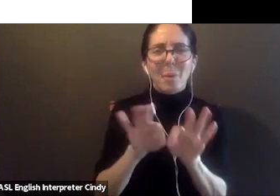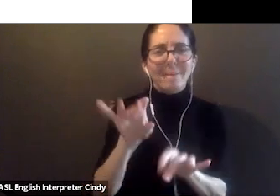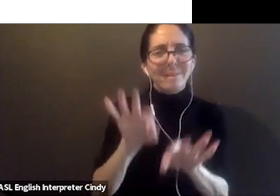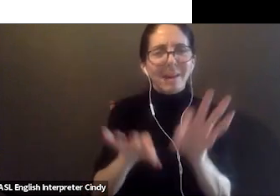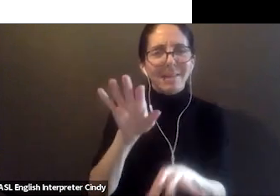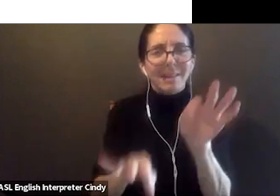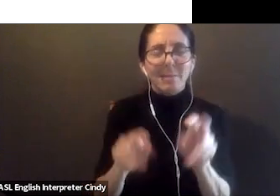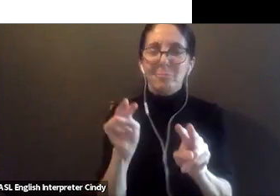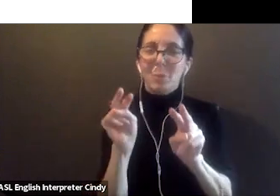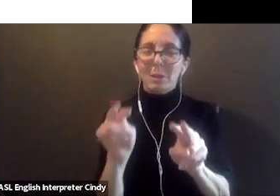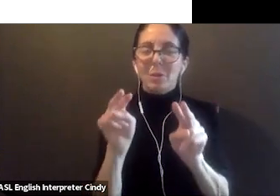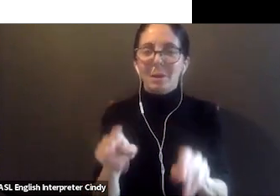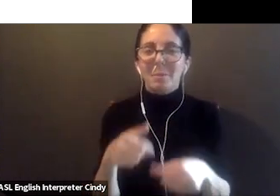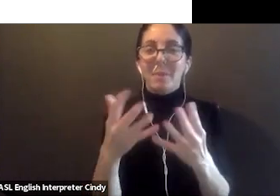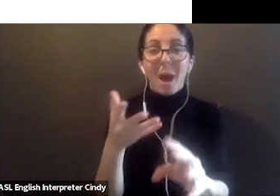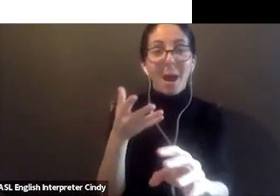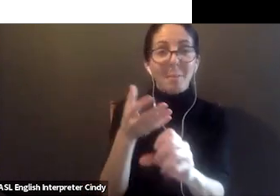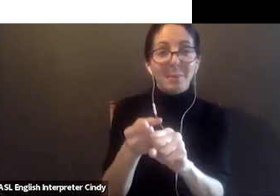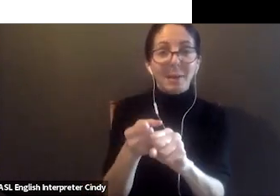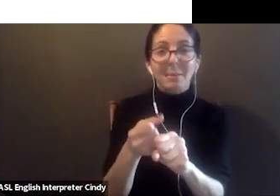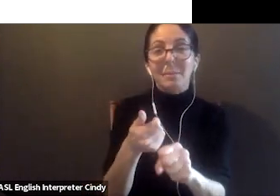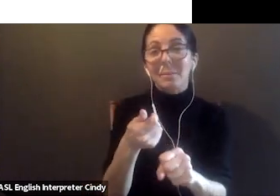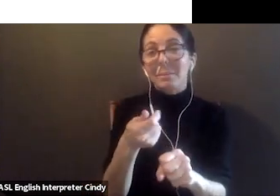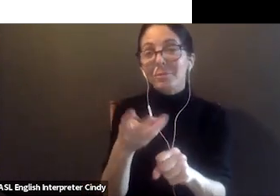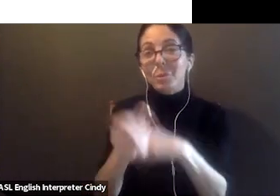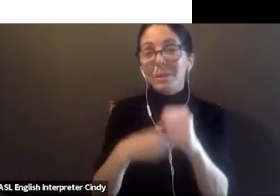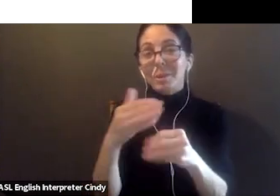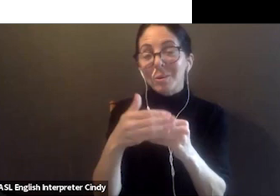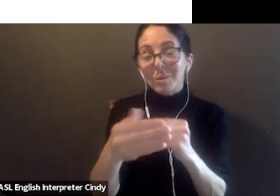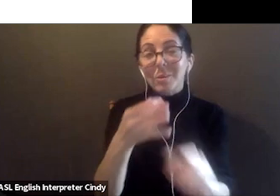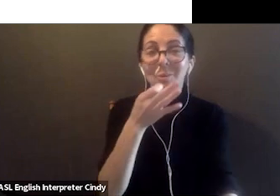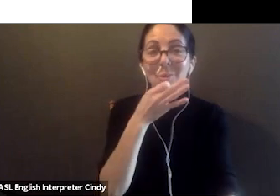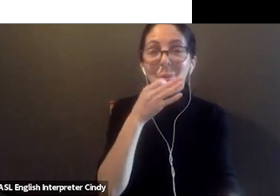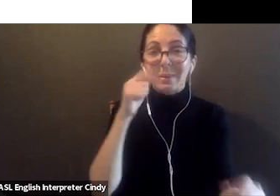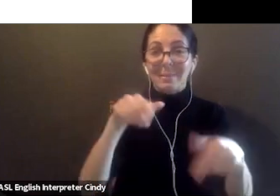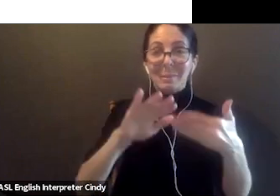forward to providing an update in the coming years to this DWC community as well.